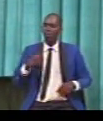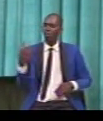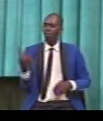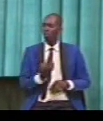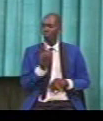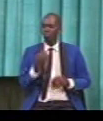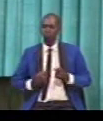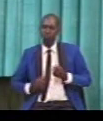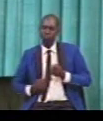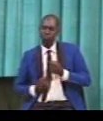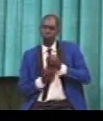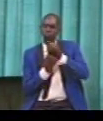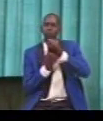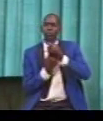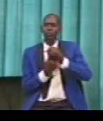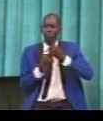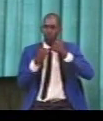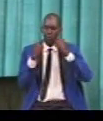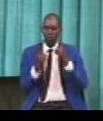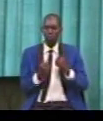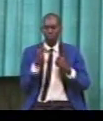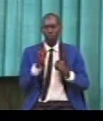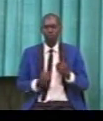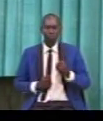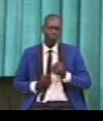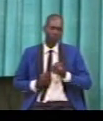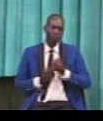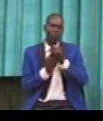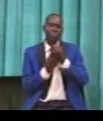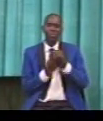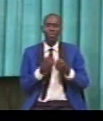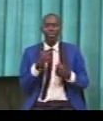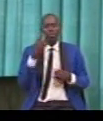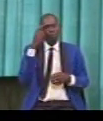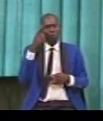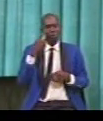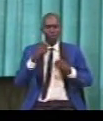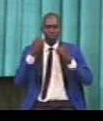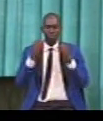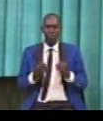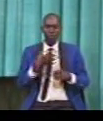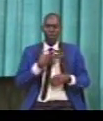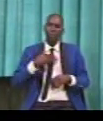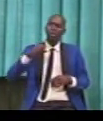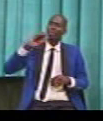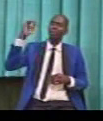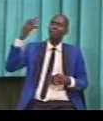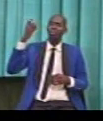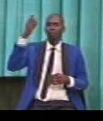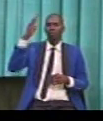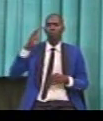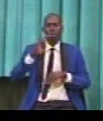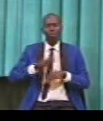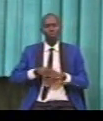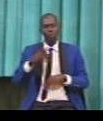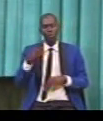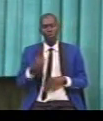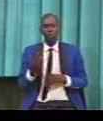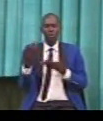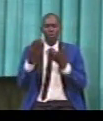staunchly, strongly, steadfastly supporting, for the strength and grace of the Lord upon the vessel of the